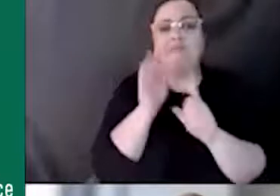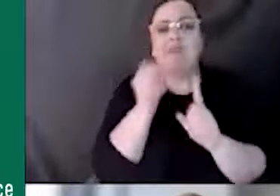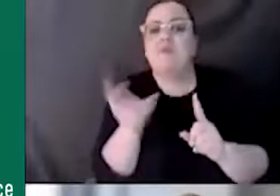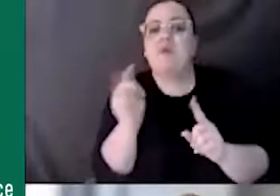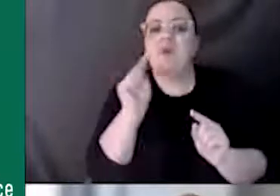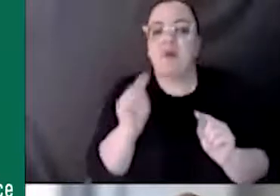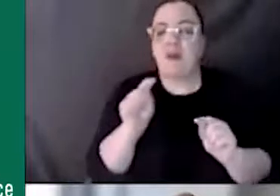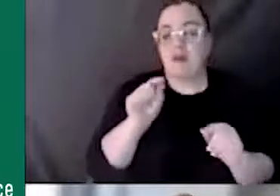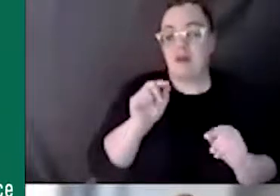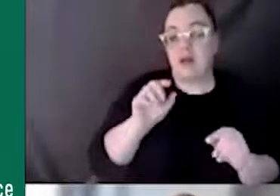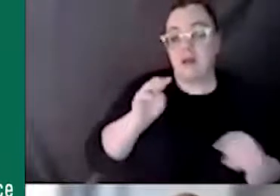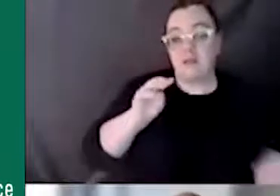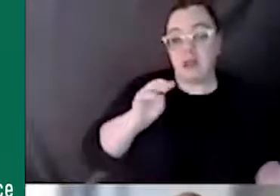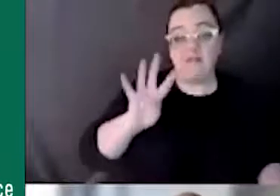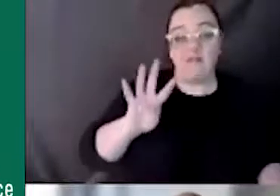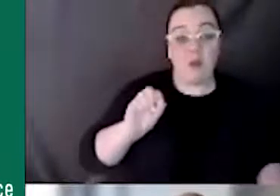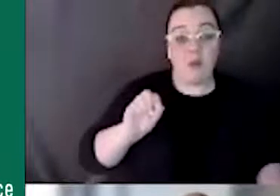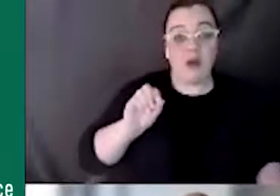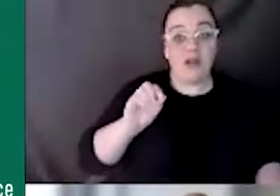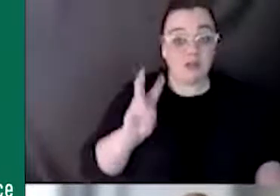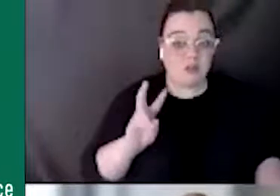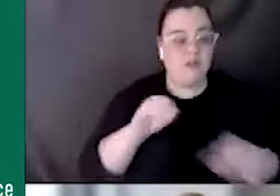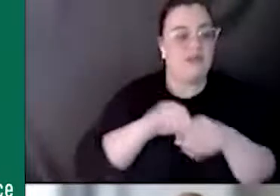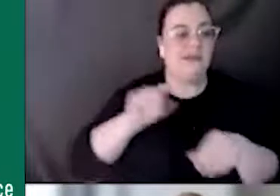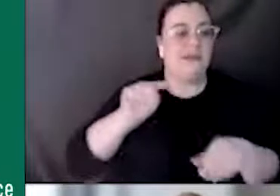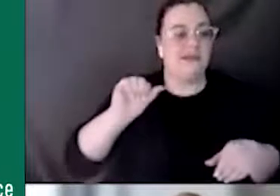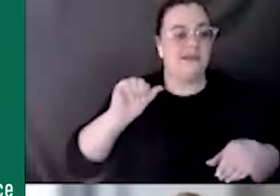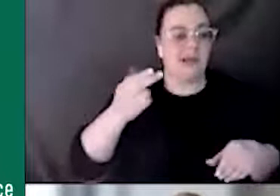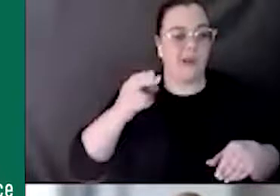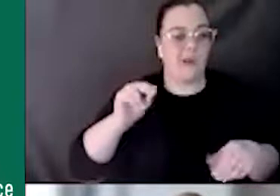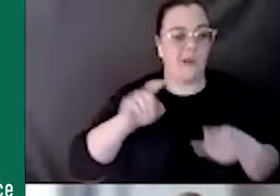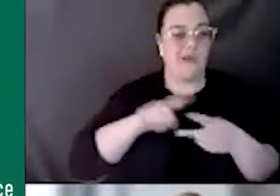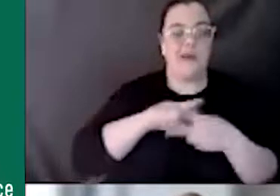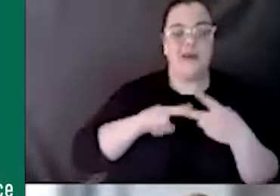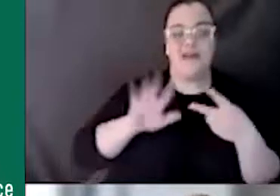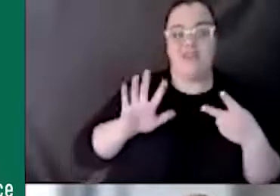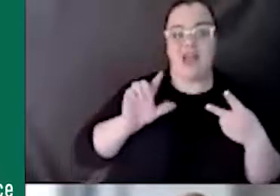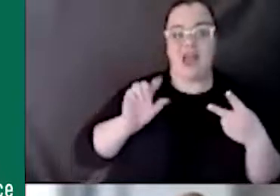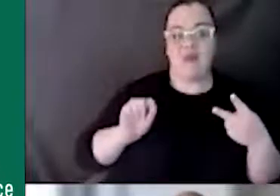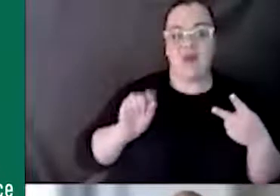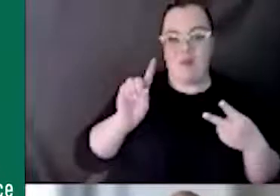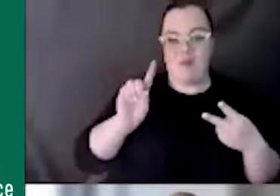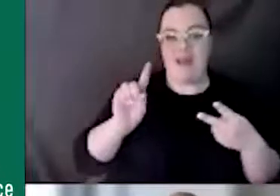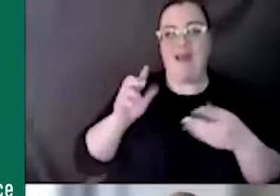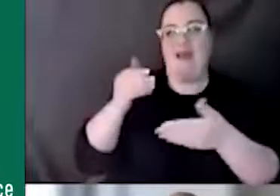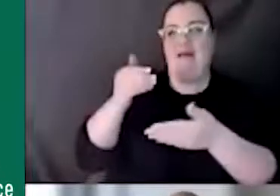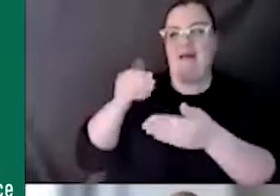magnitude 4.2 in Tahoe, a magnitude 5.1 just offshore the north coast by Petrolia.